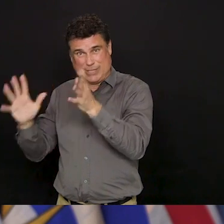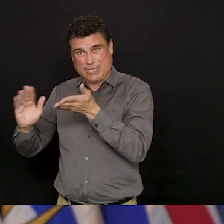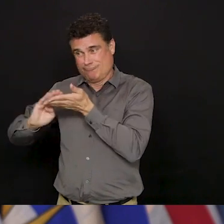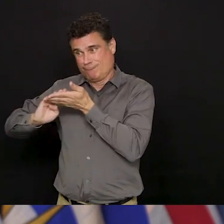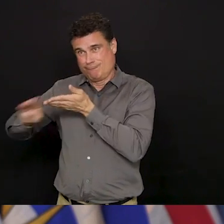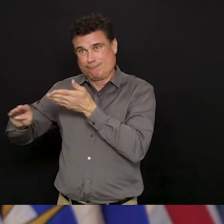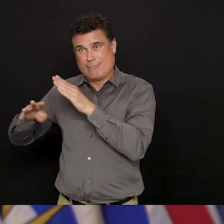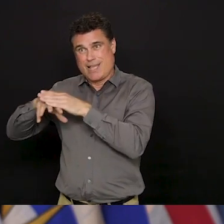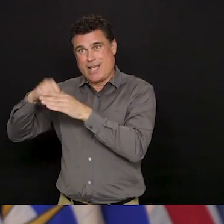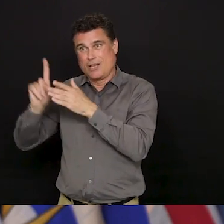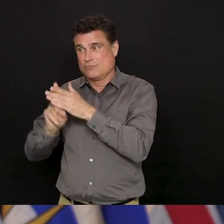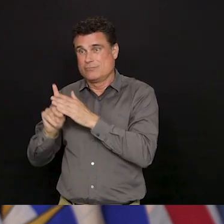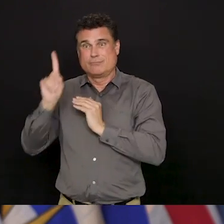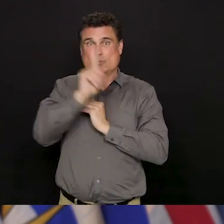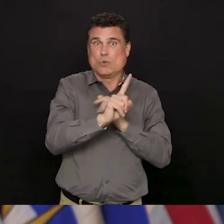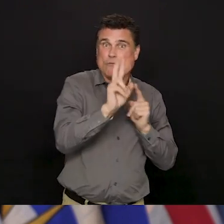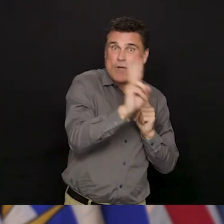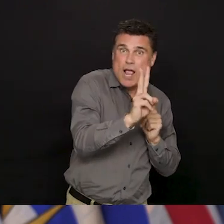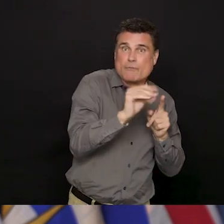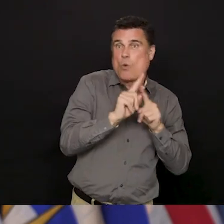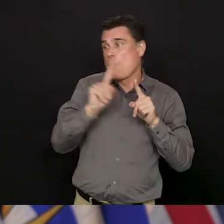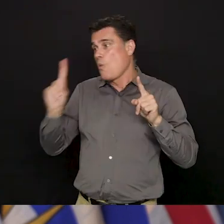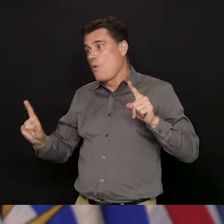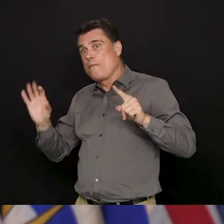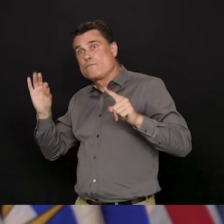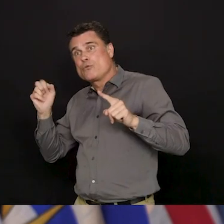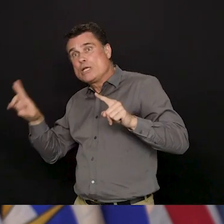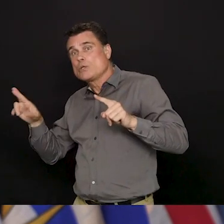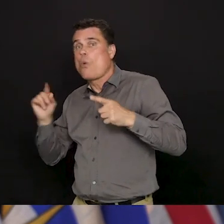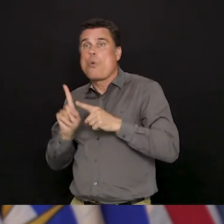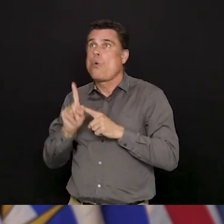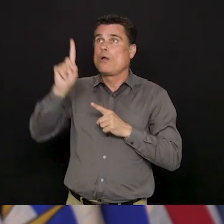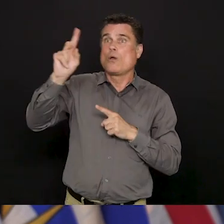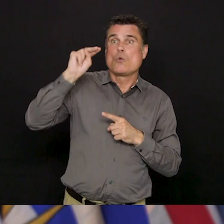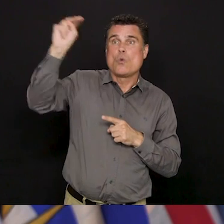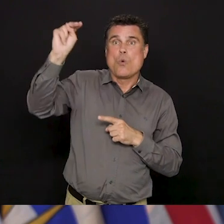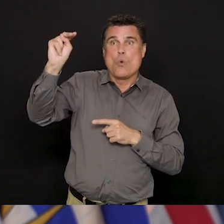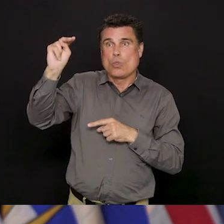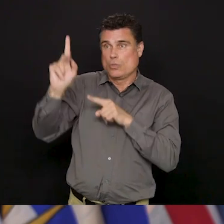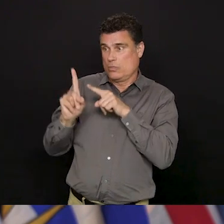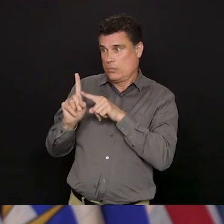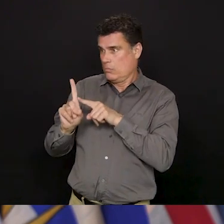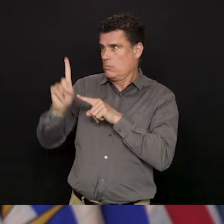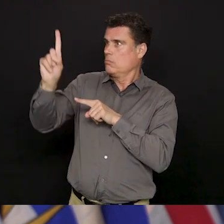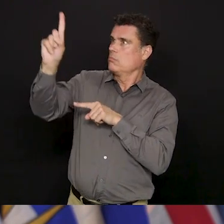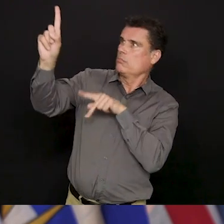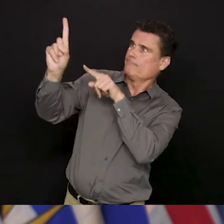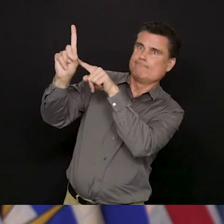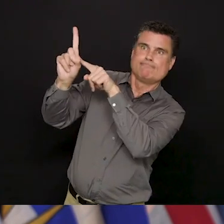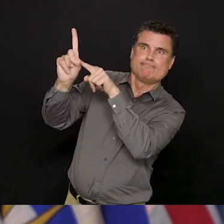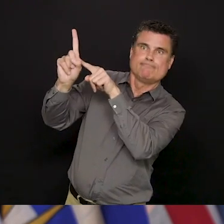Vancouver Island. So it is, you know, it is a challenging thing because we know we've had